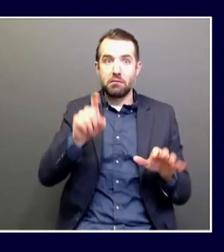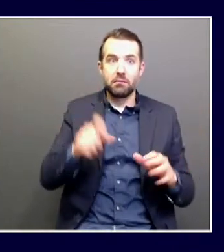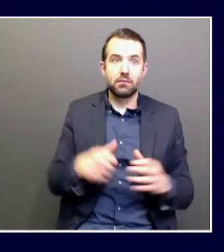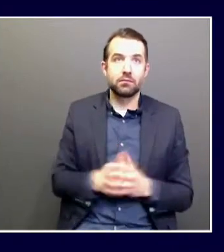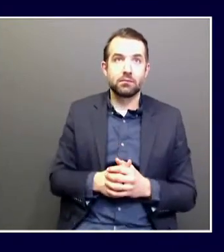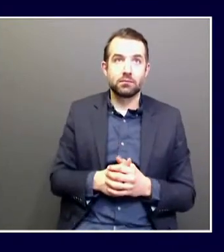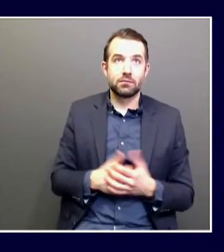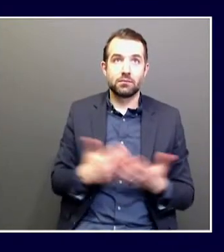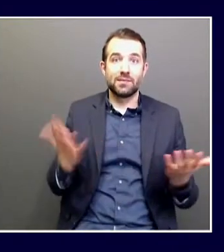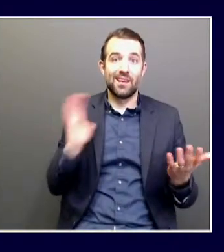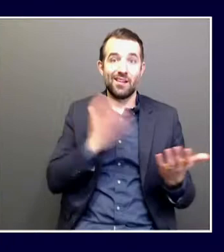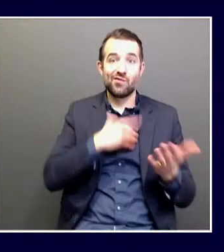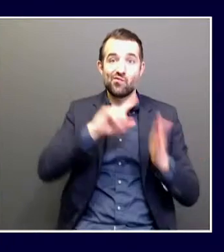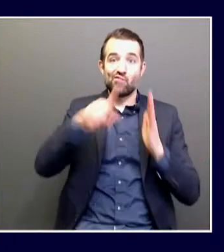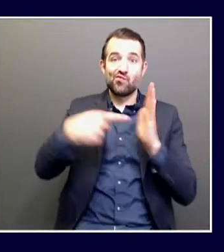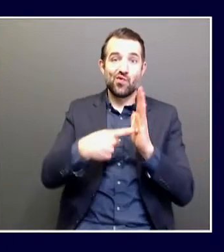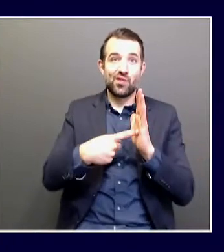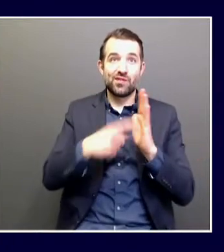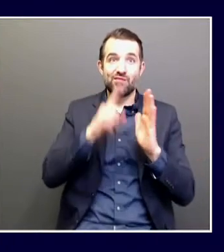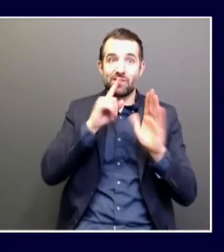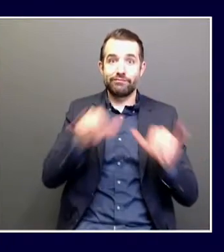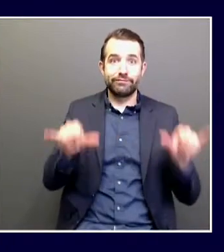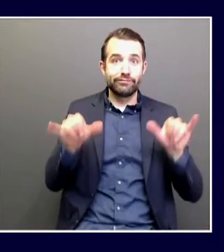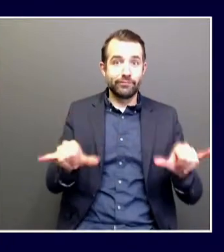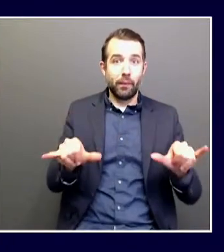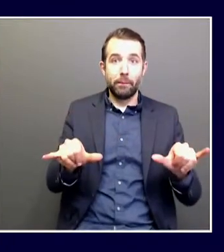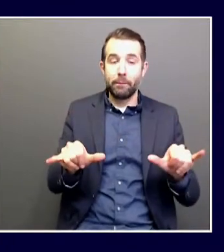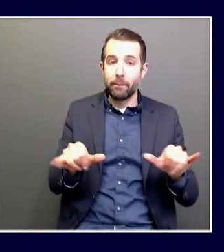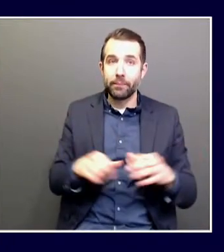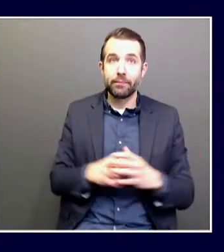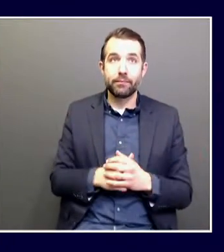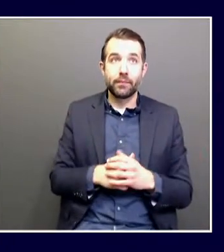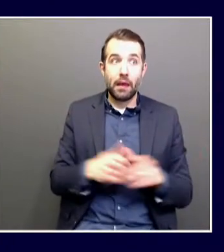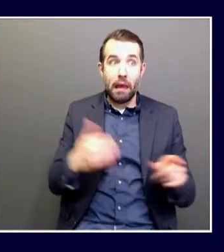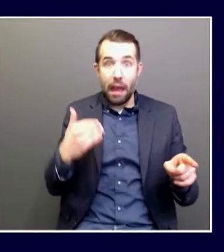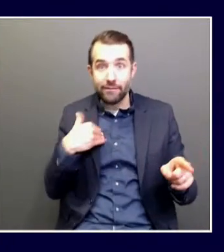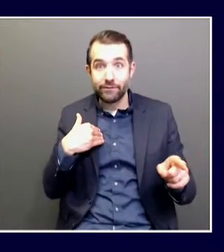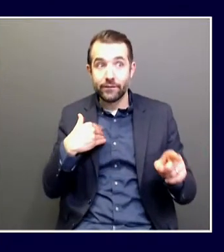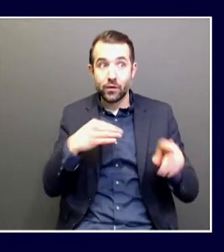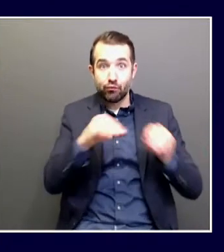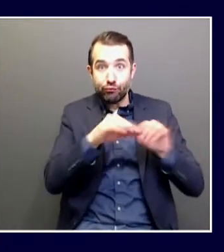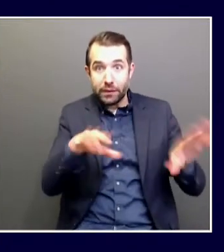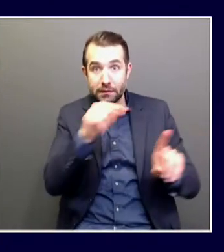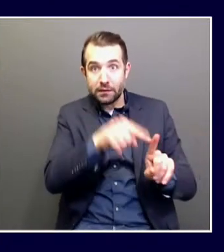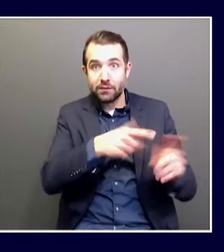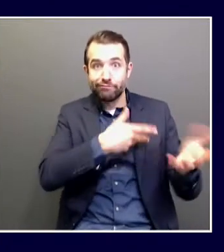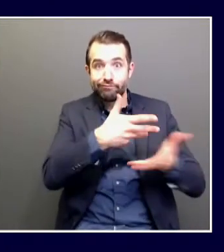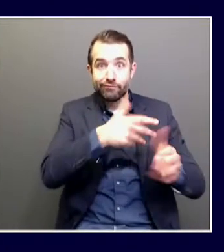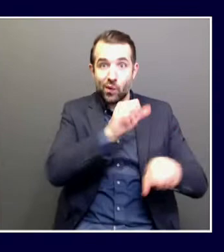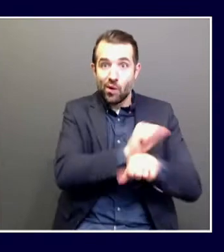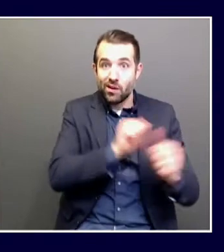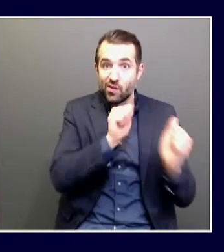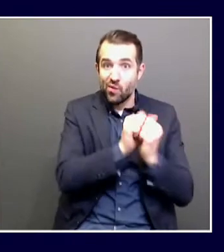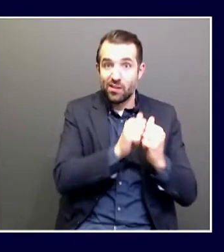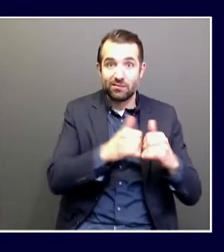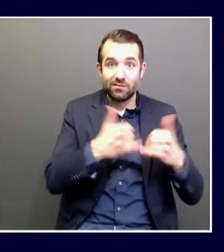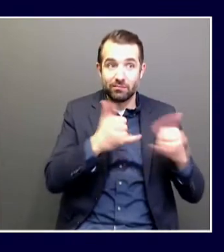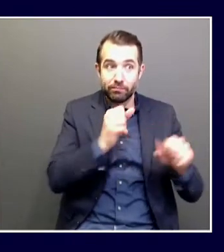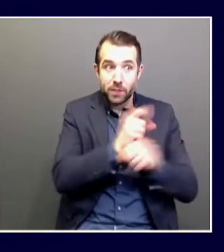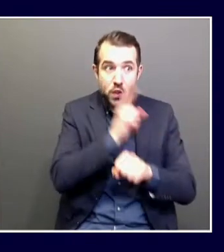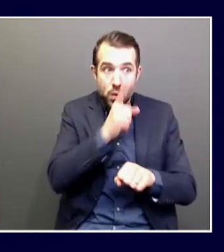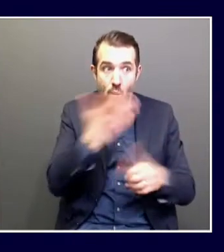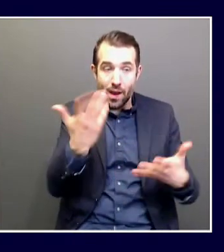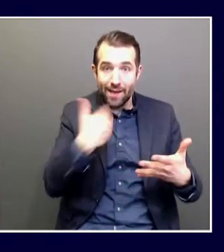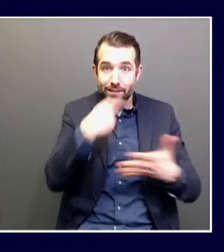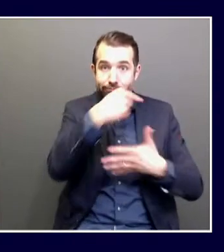hasn't changed. We continue to work with facilities, workplaces that are experiencing outbreaks to make sure they've got what they need, be it